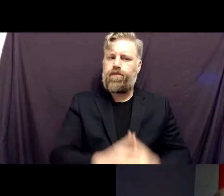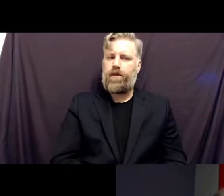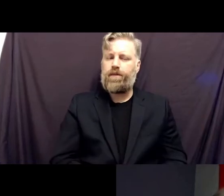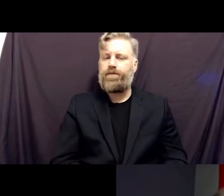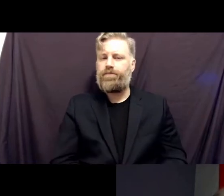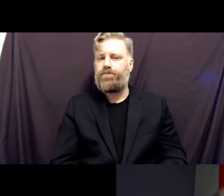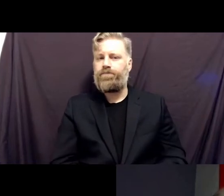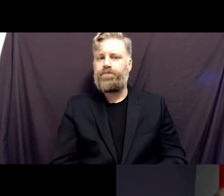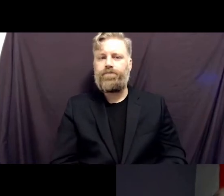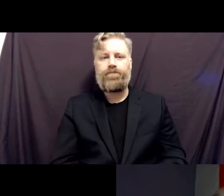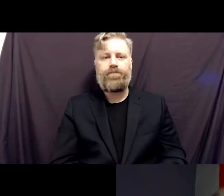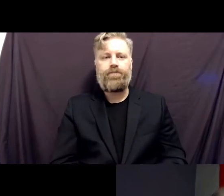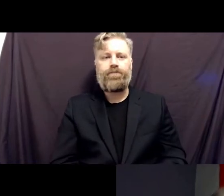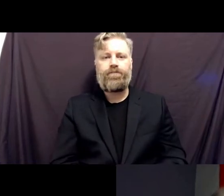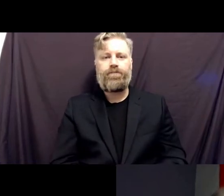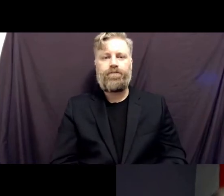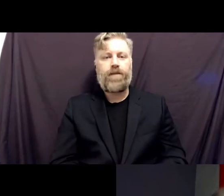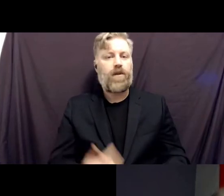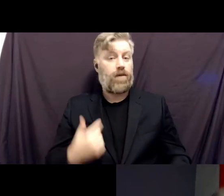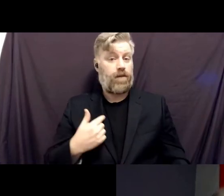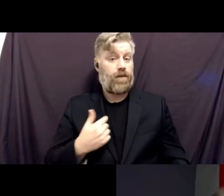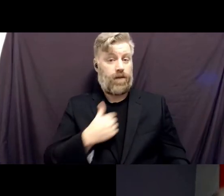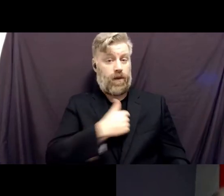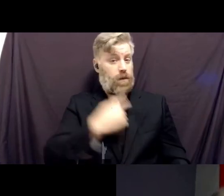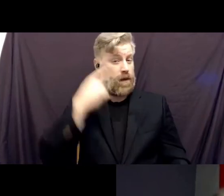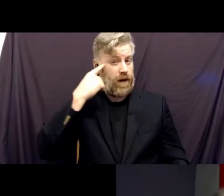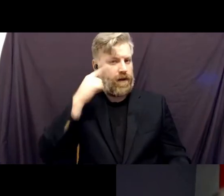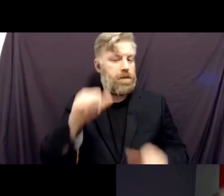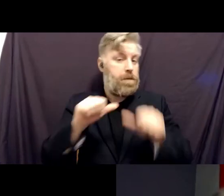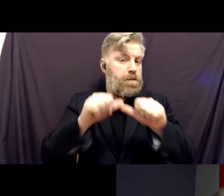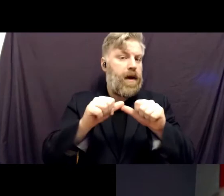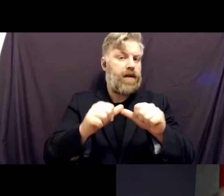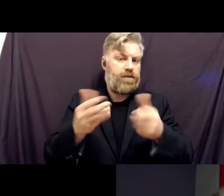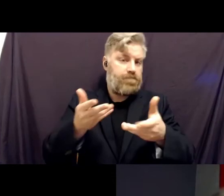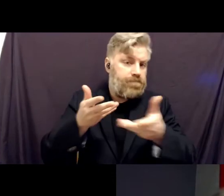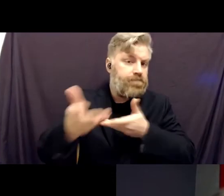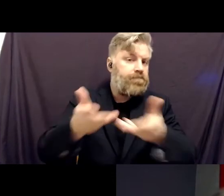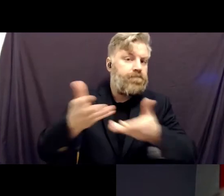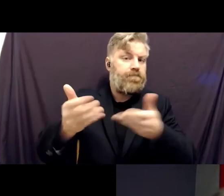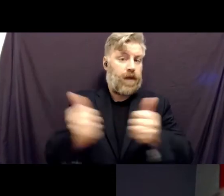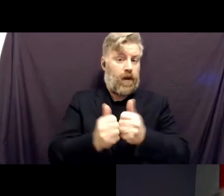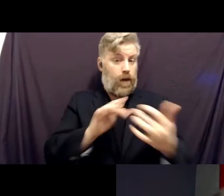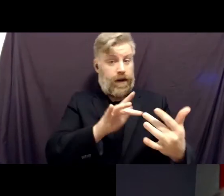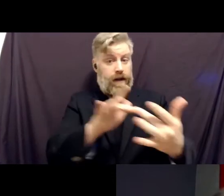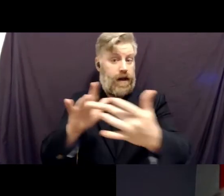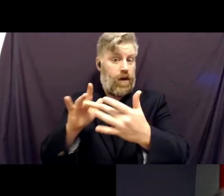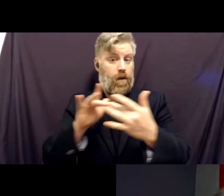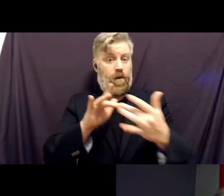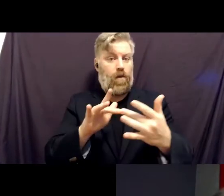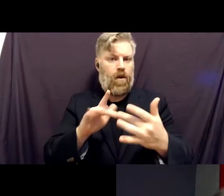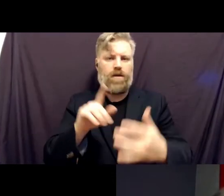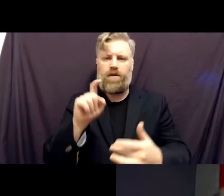As such, building, maintaining, and interacting with your network should be a